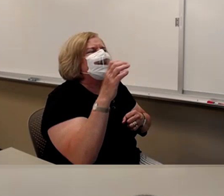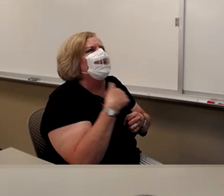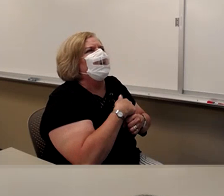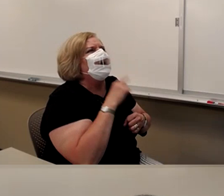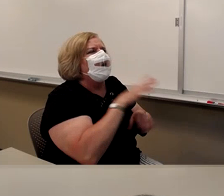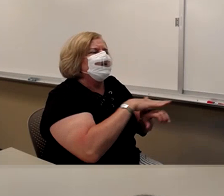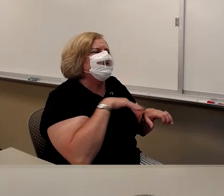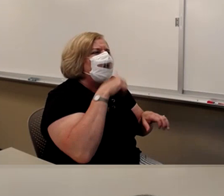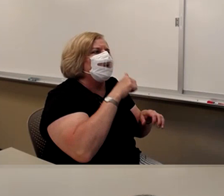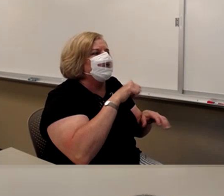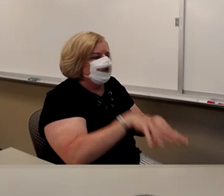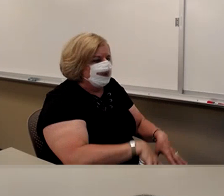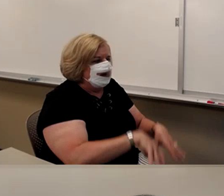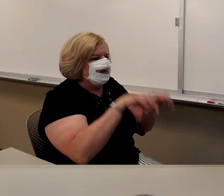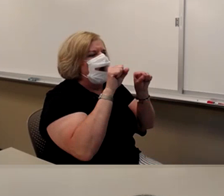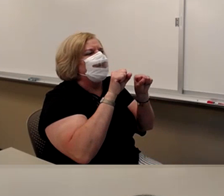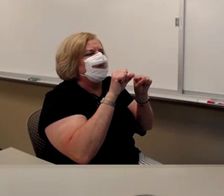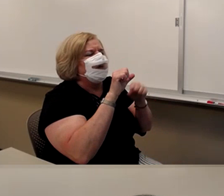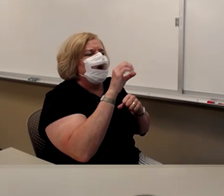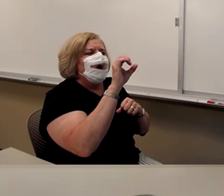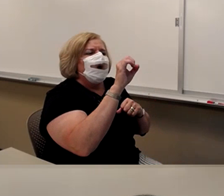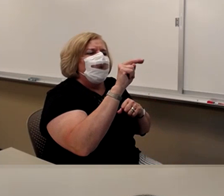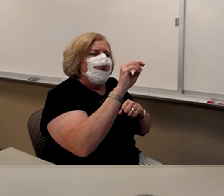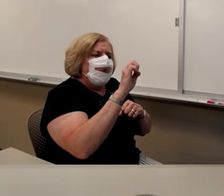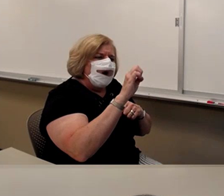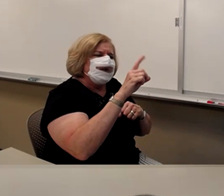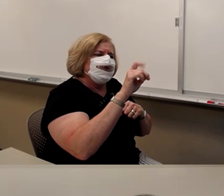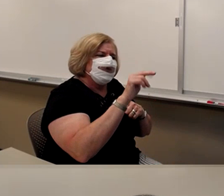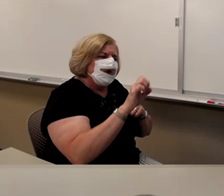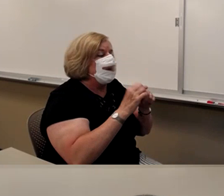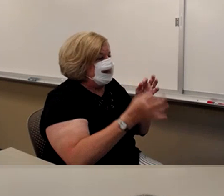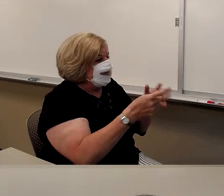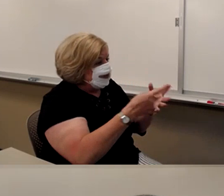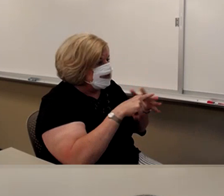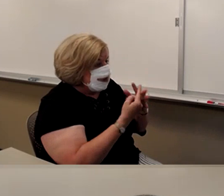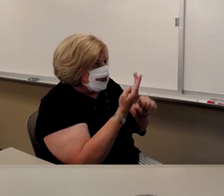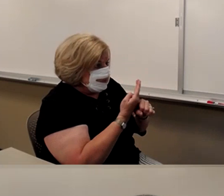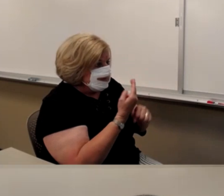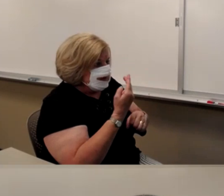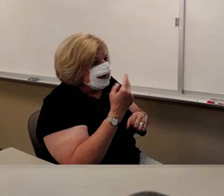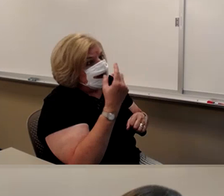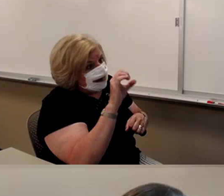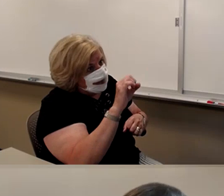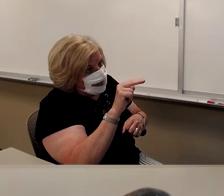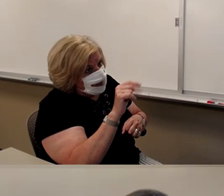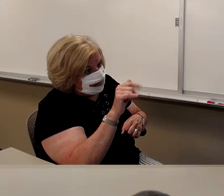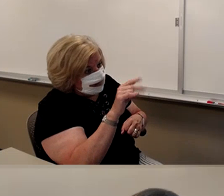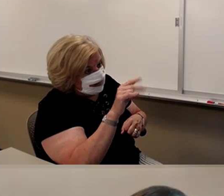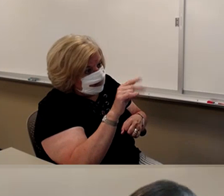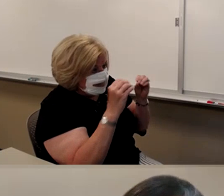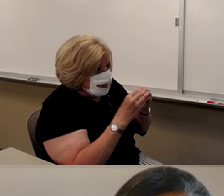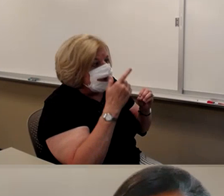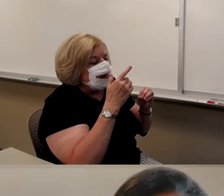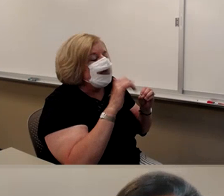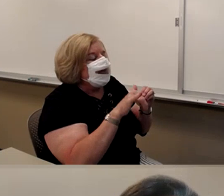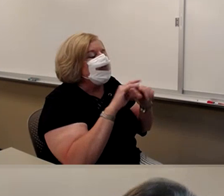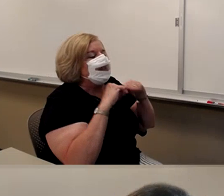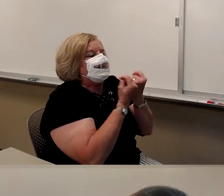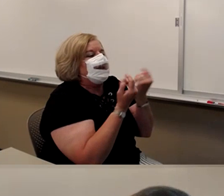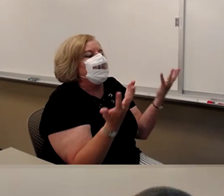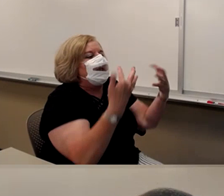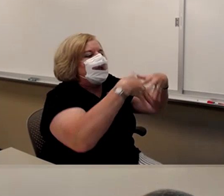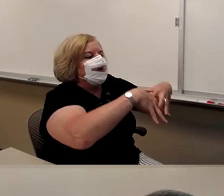using OneDrive. But if you guys start using OneDrive more, right, then obviously Team integrates really nicely and really well